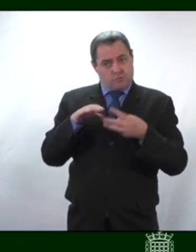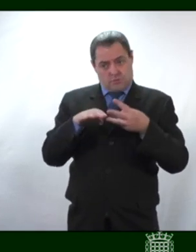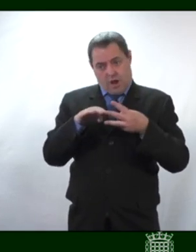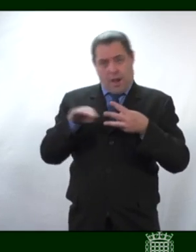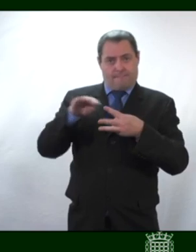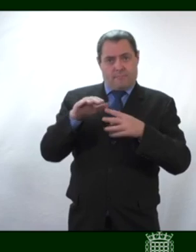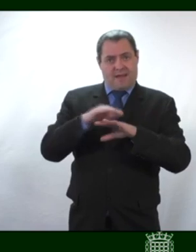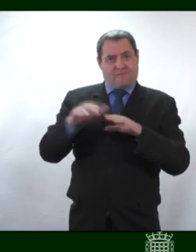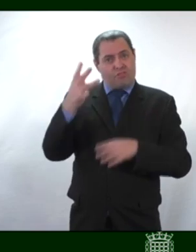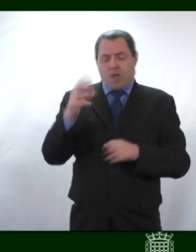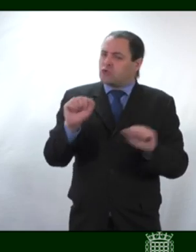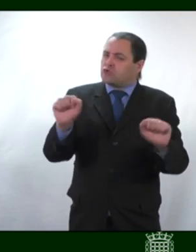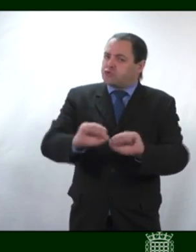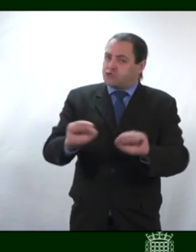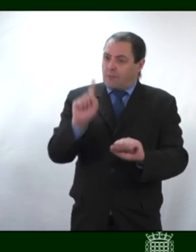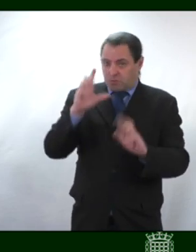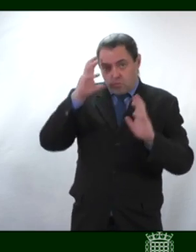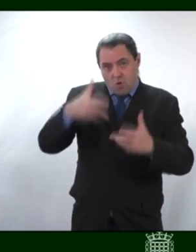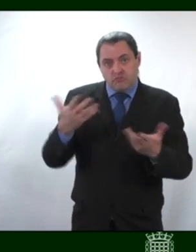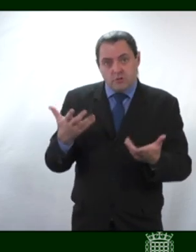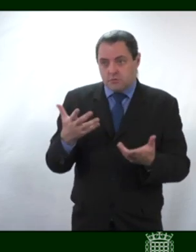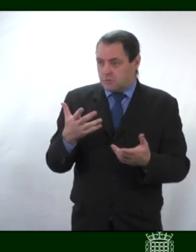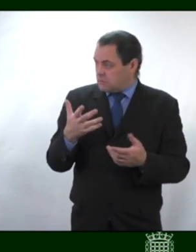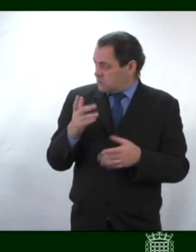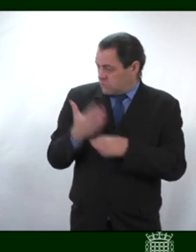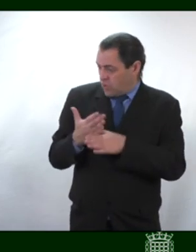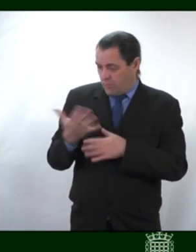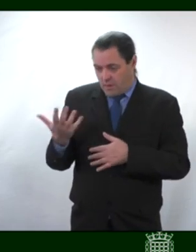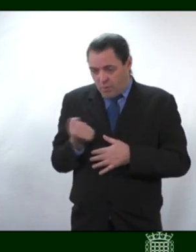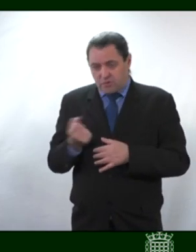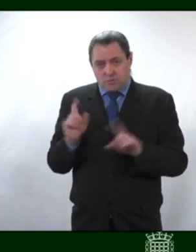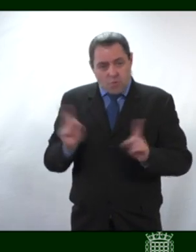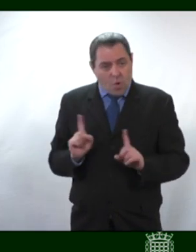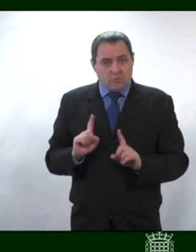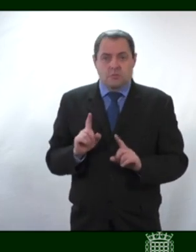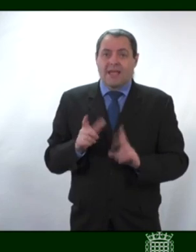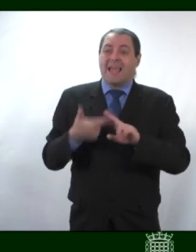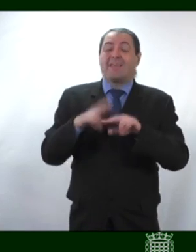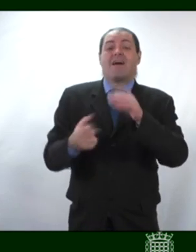We're not in Tier 3 yet, but if we get there, what exit strategy does he have for ending lockdown?